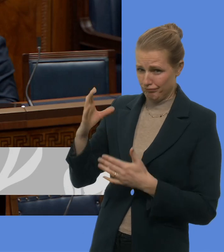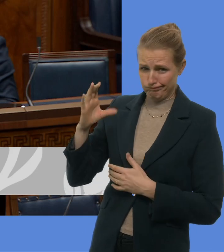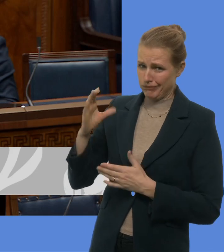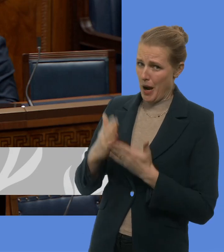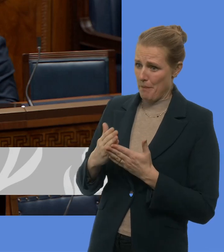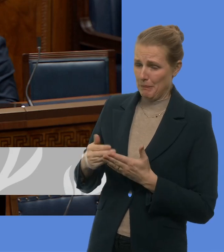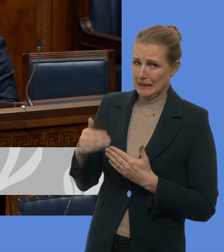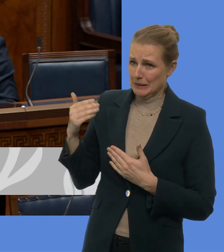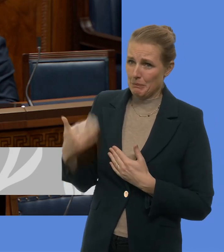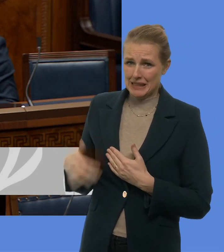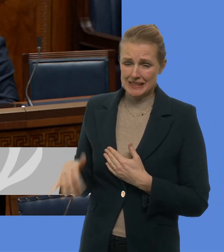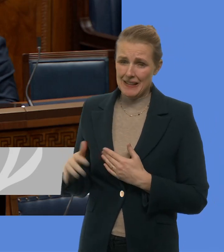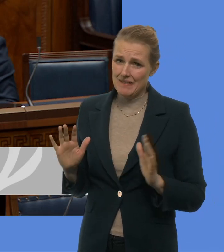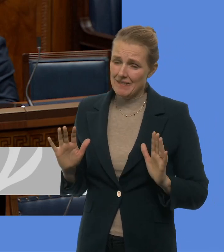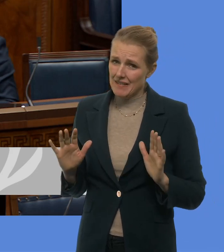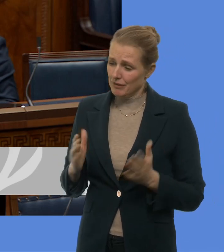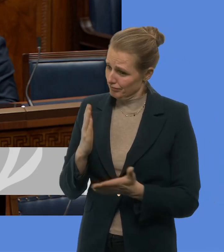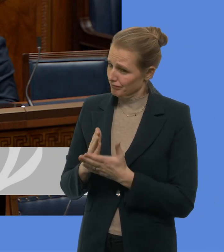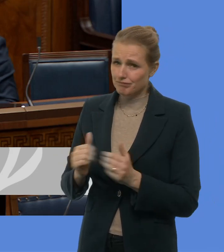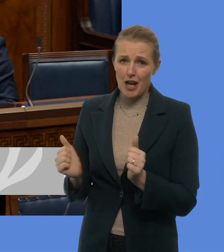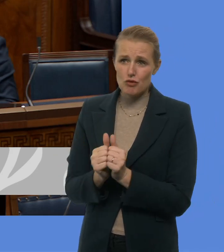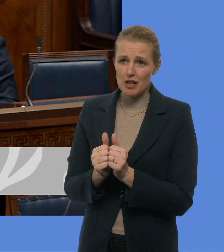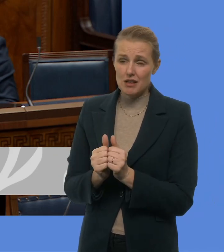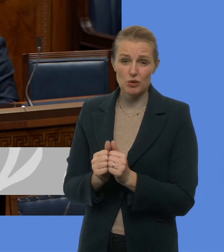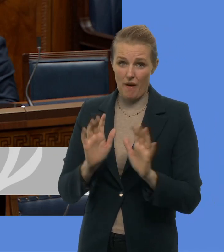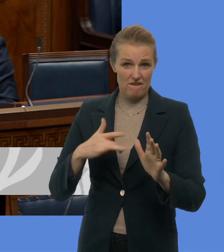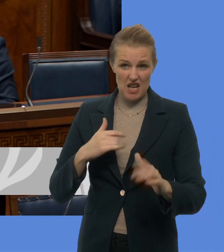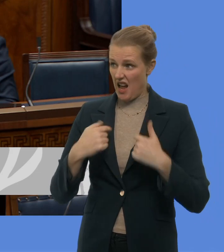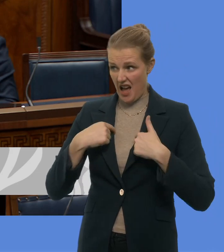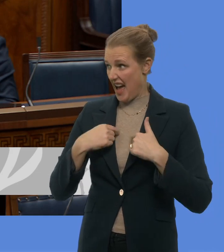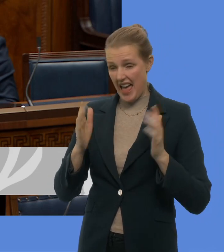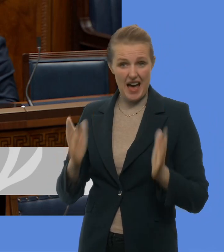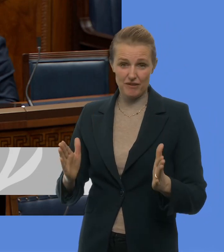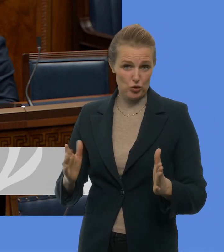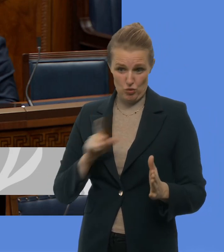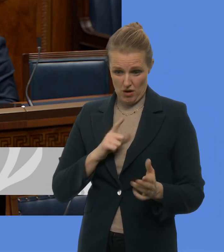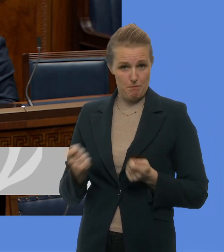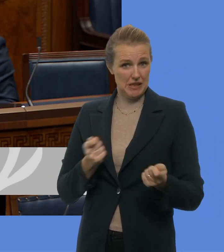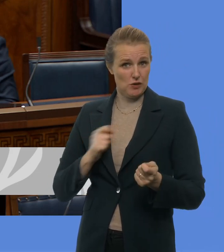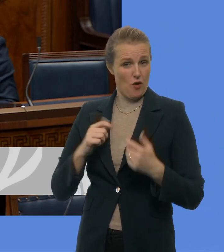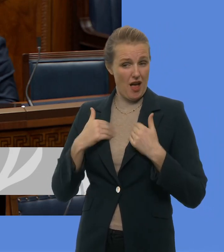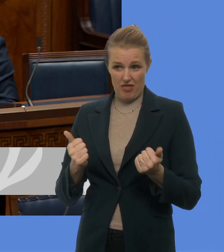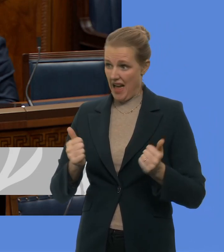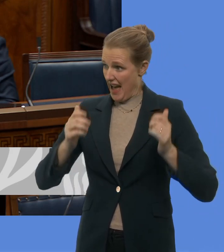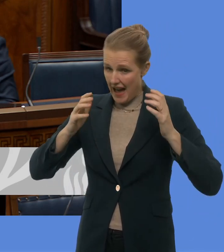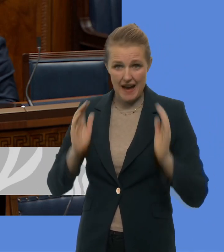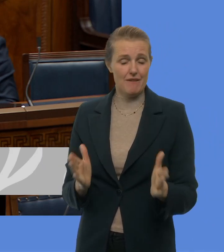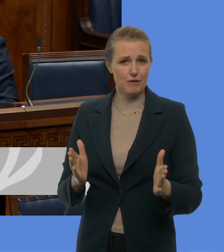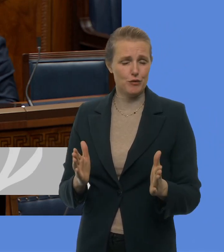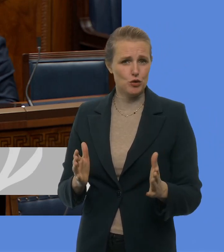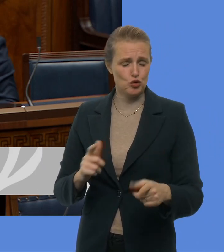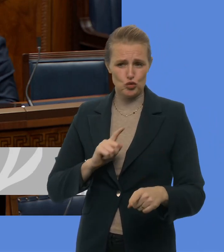And I think it is incumbent upon me, as the Minister for Health, to try and look and